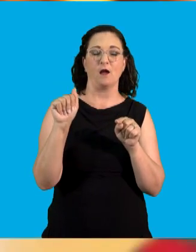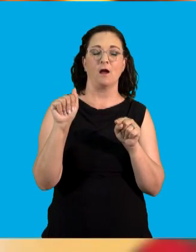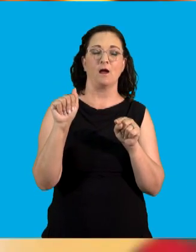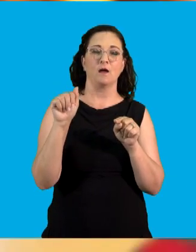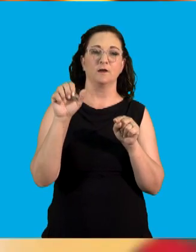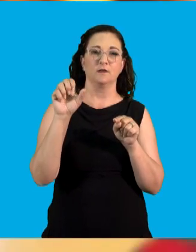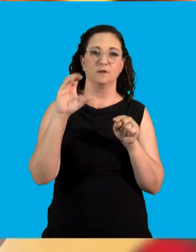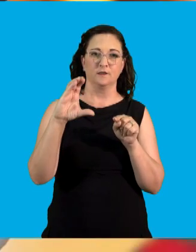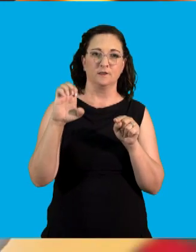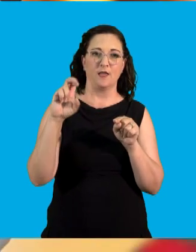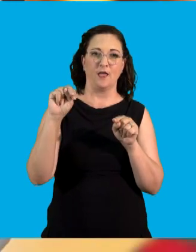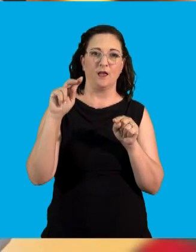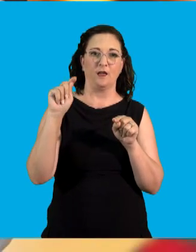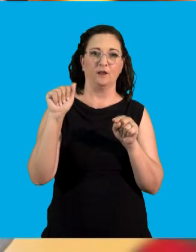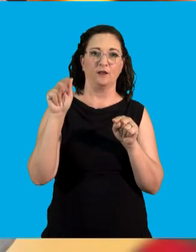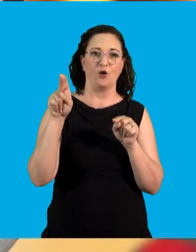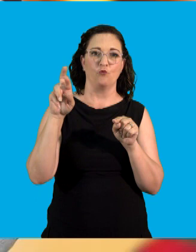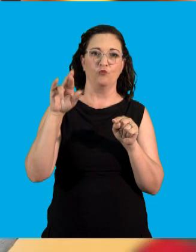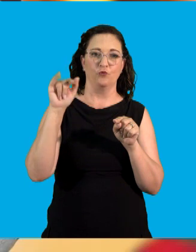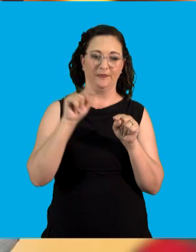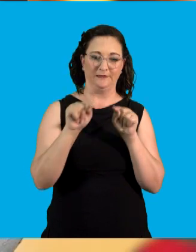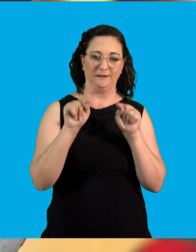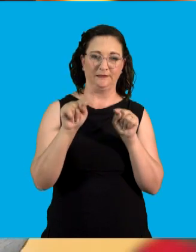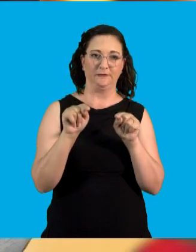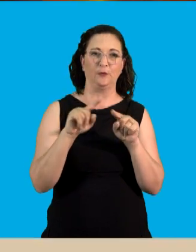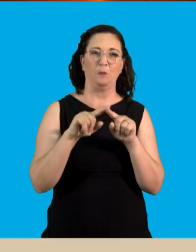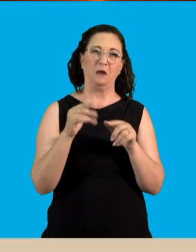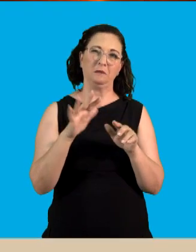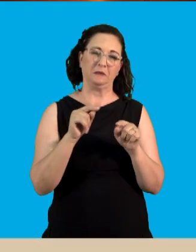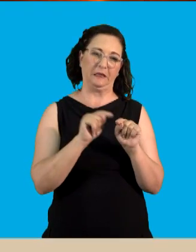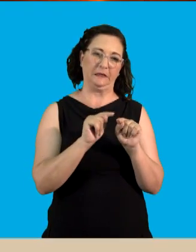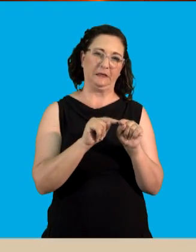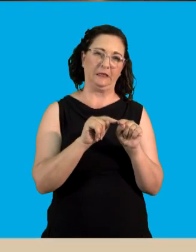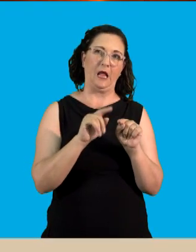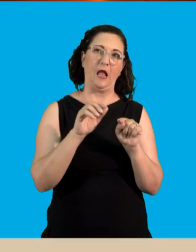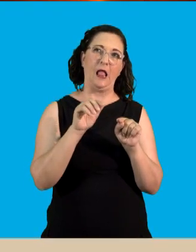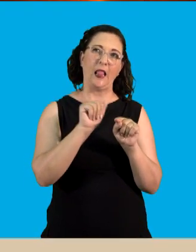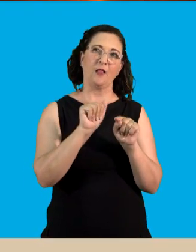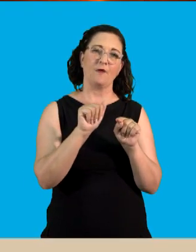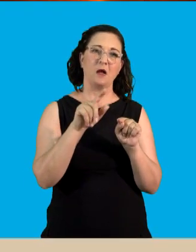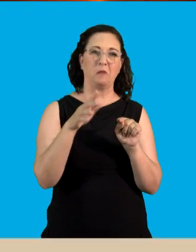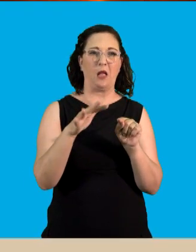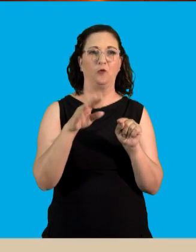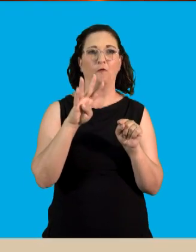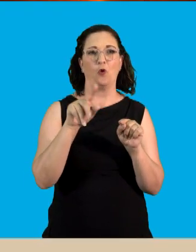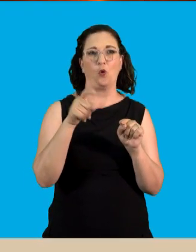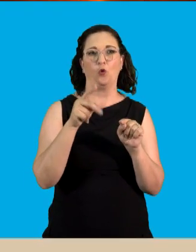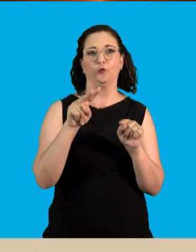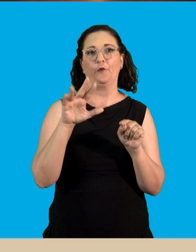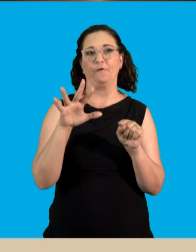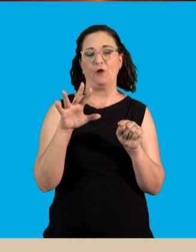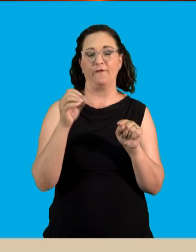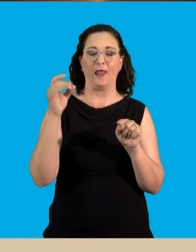are closest to what? To Earth. Now, the Alpha Centauri is about 4.25 light years